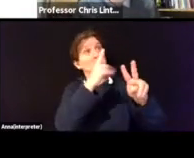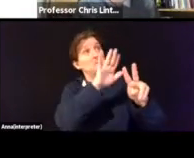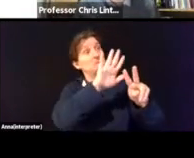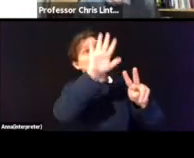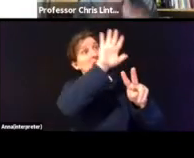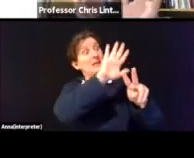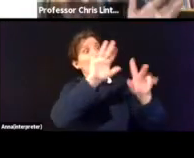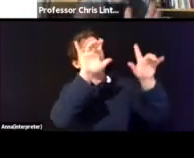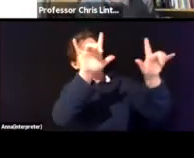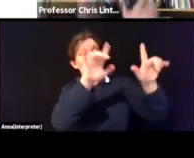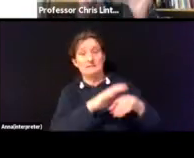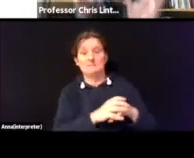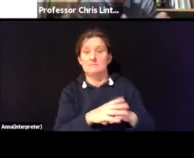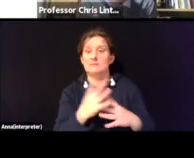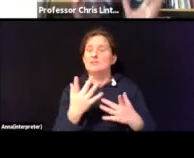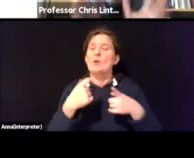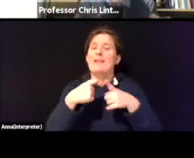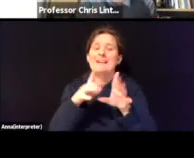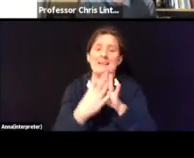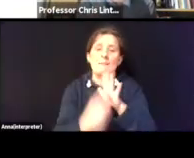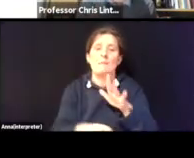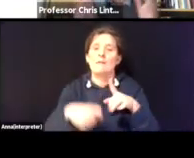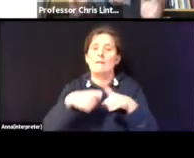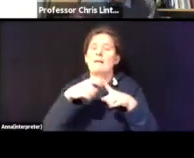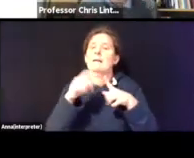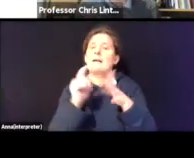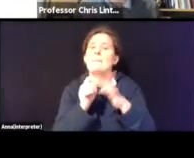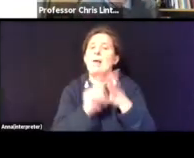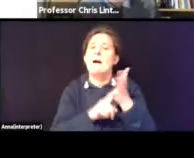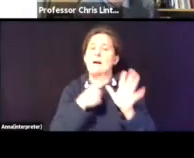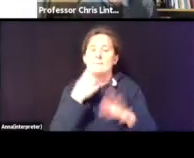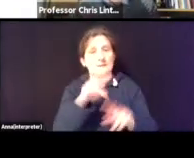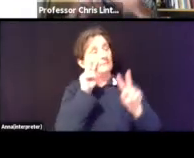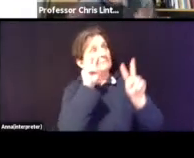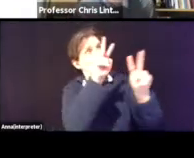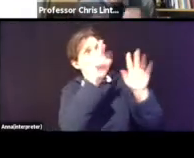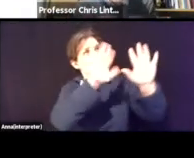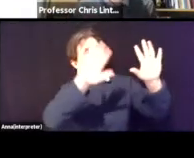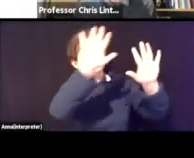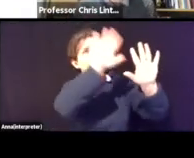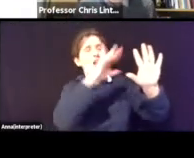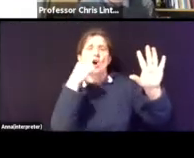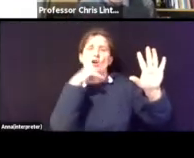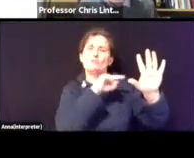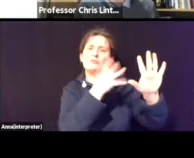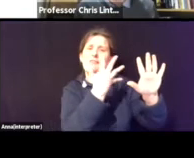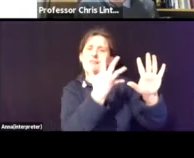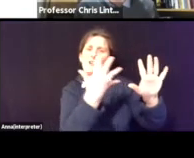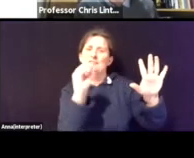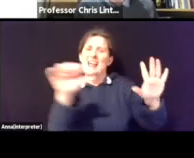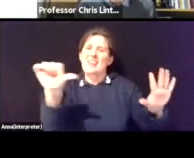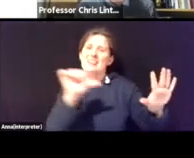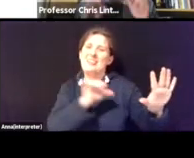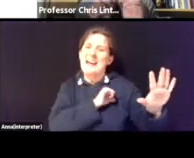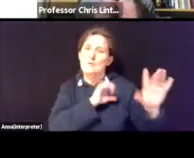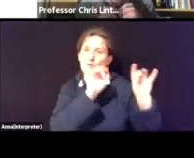NASA satellite Kepler for 3 years stared at one patch of sky and monitored the brightness of 150,000 stars